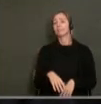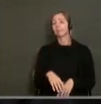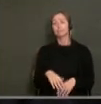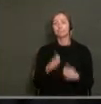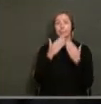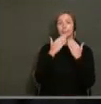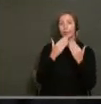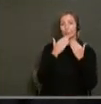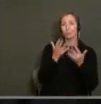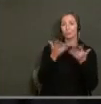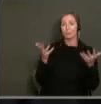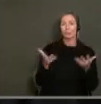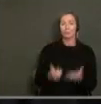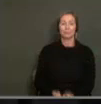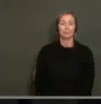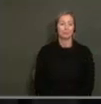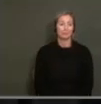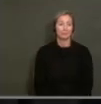much.